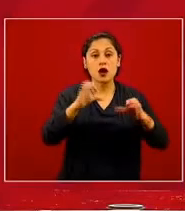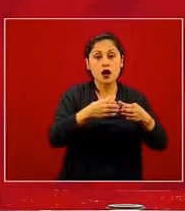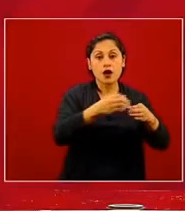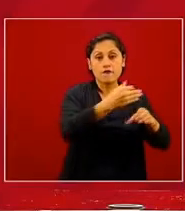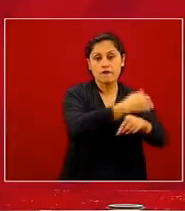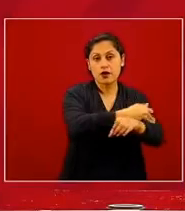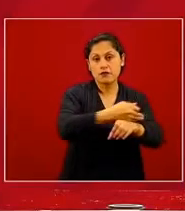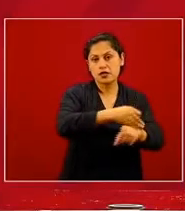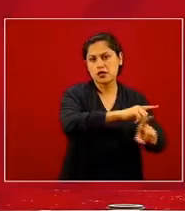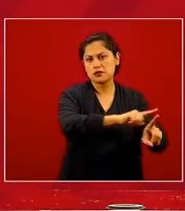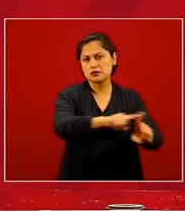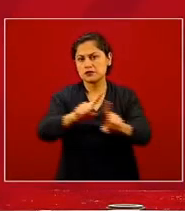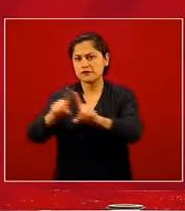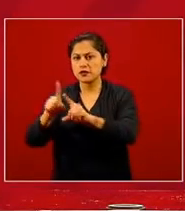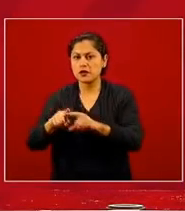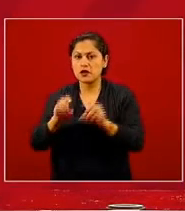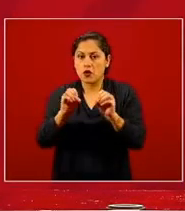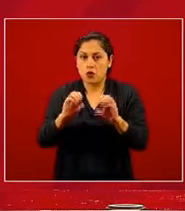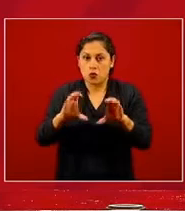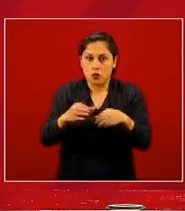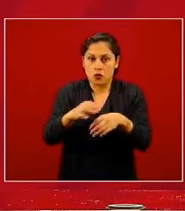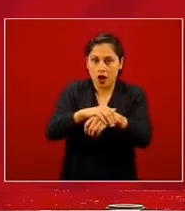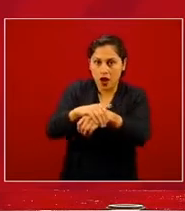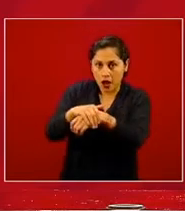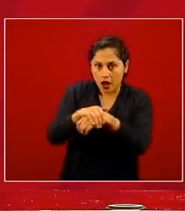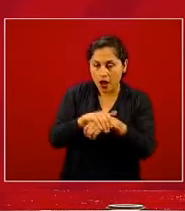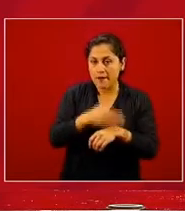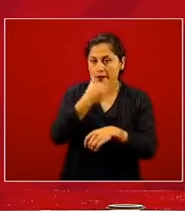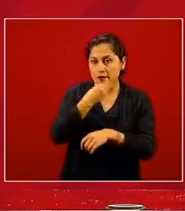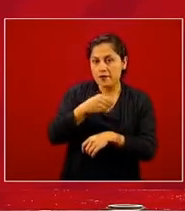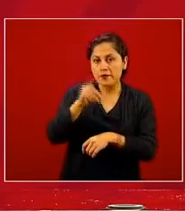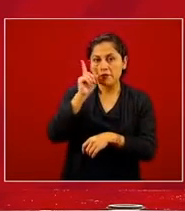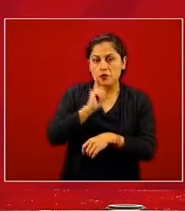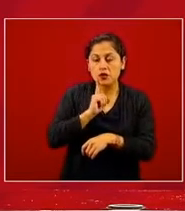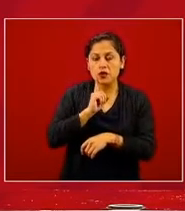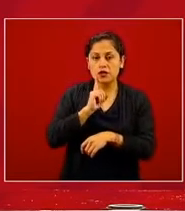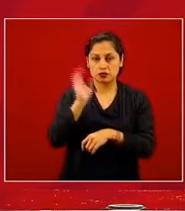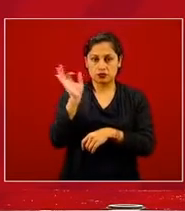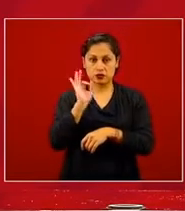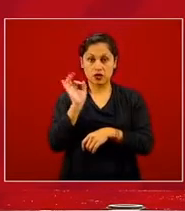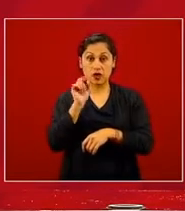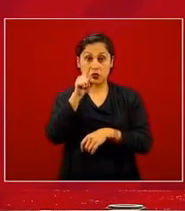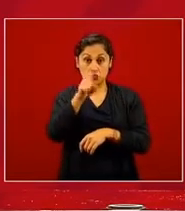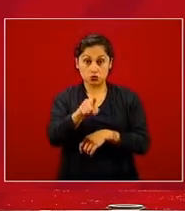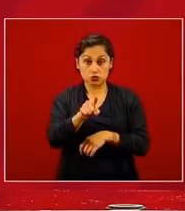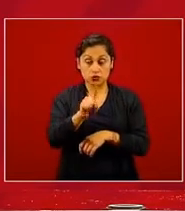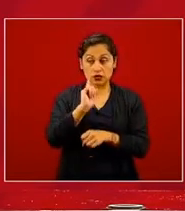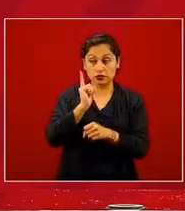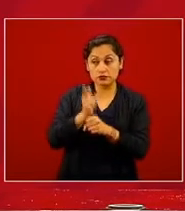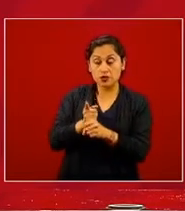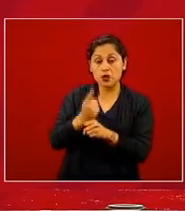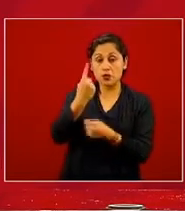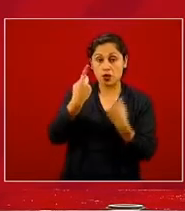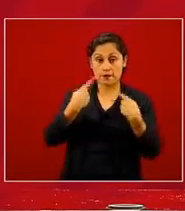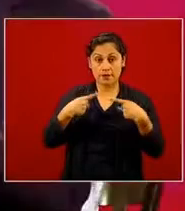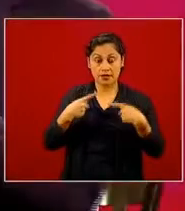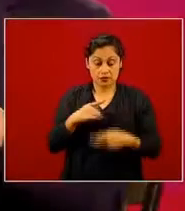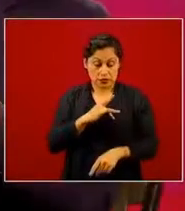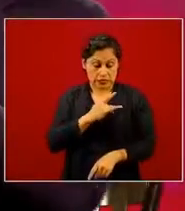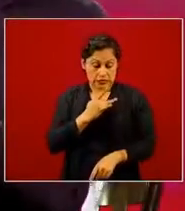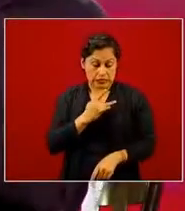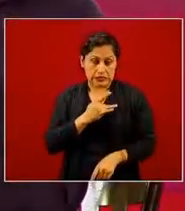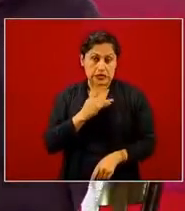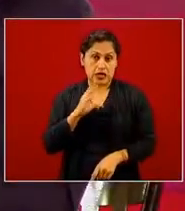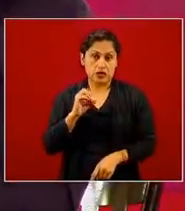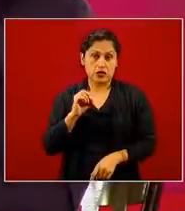might protect us. So my recommendation for the families is, and even for friends, for those who